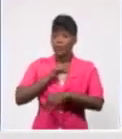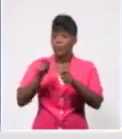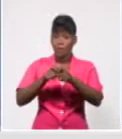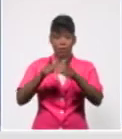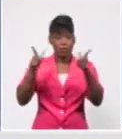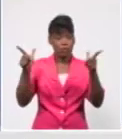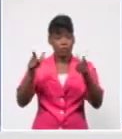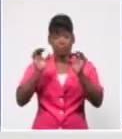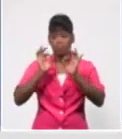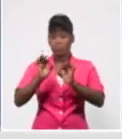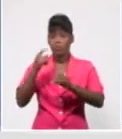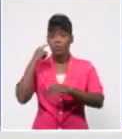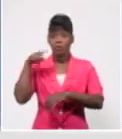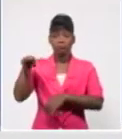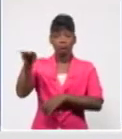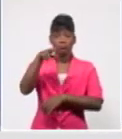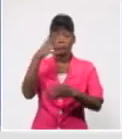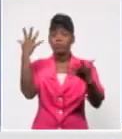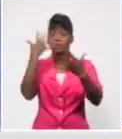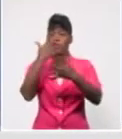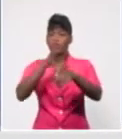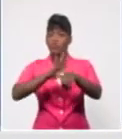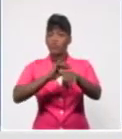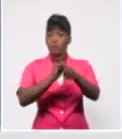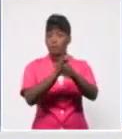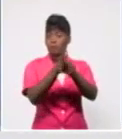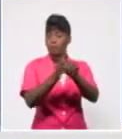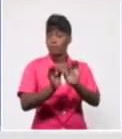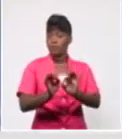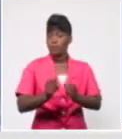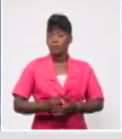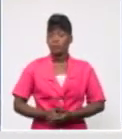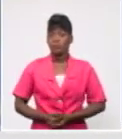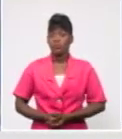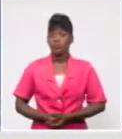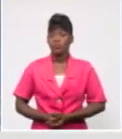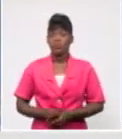people that may be transmitting the virus in the community.